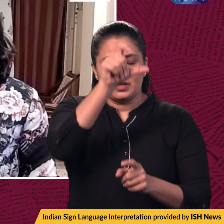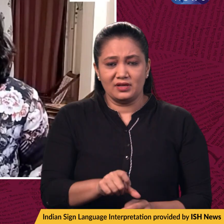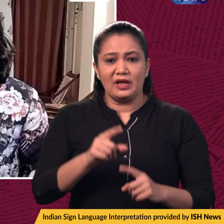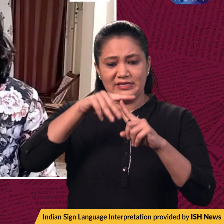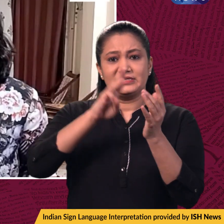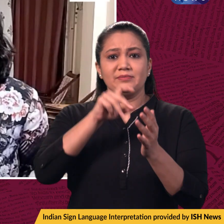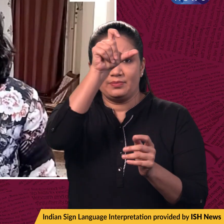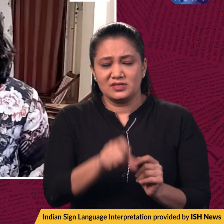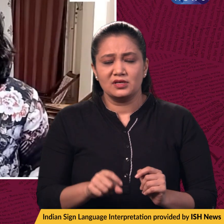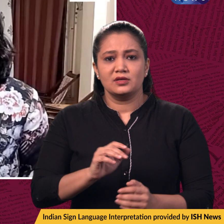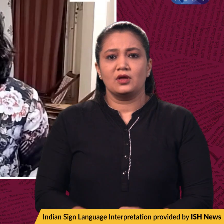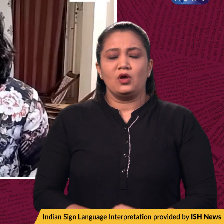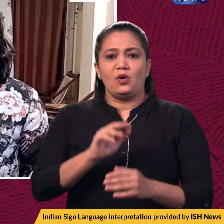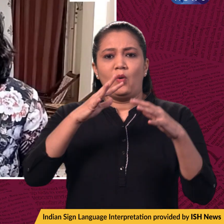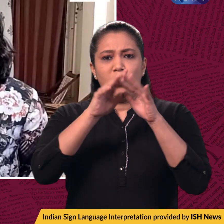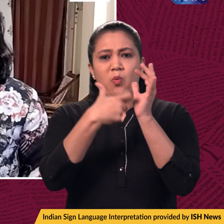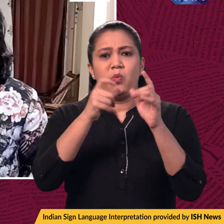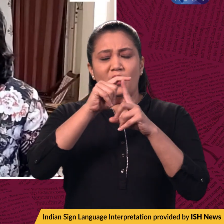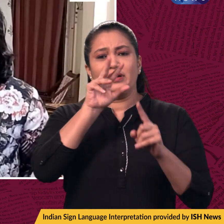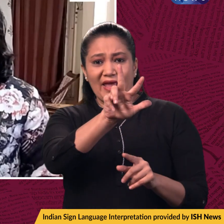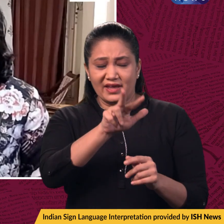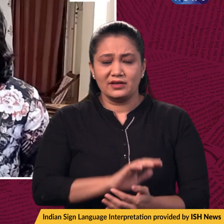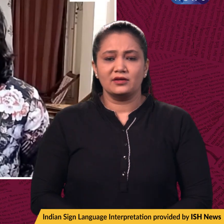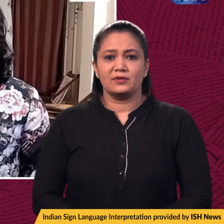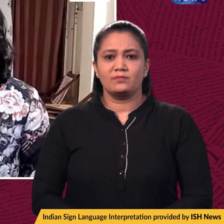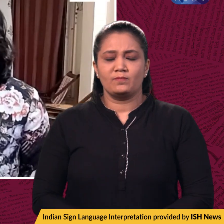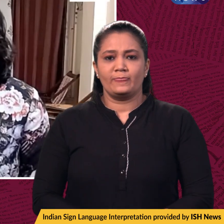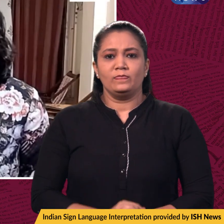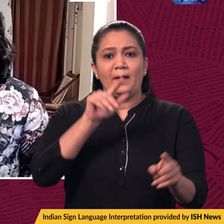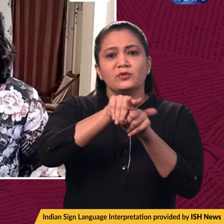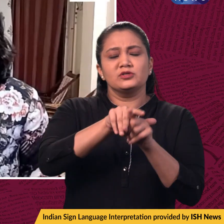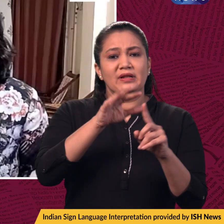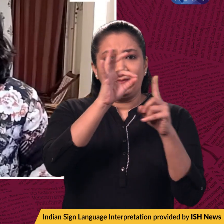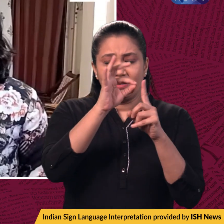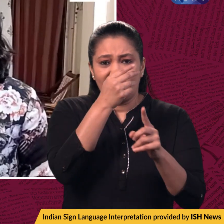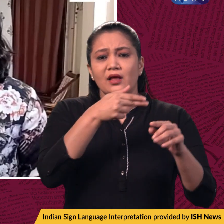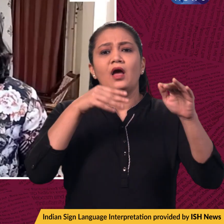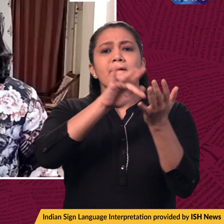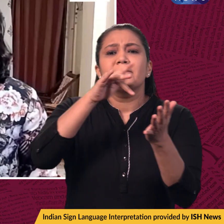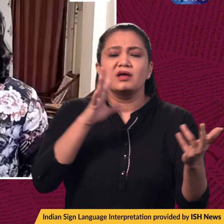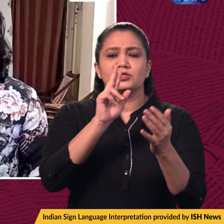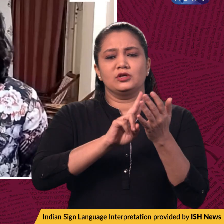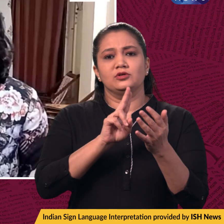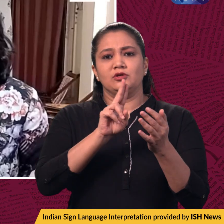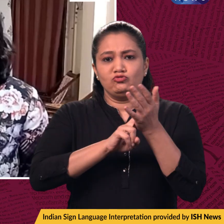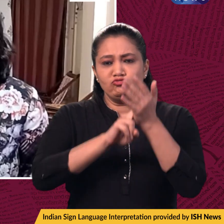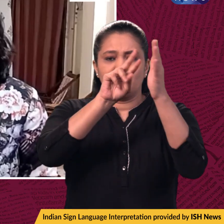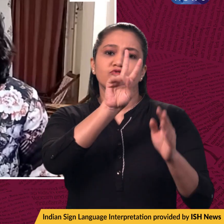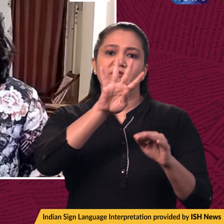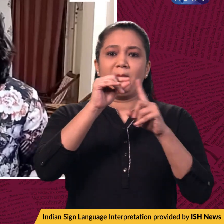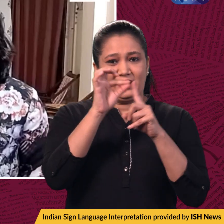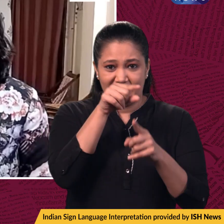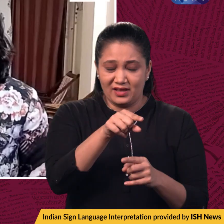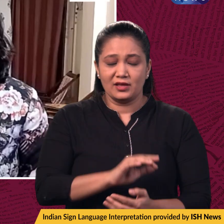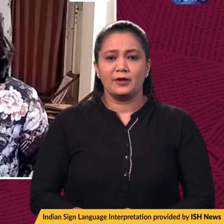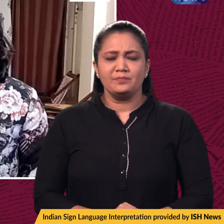the TMC councillor, Ward number 8 of Panihiti municipality in North 24 Parganas district, was